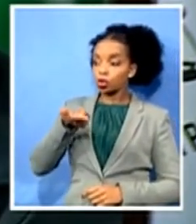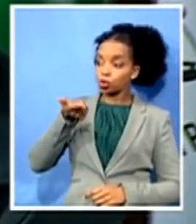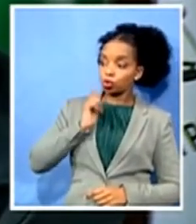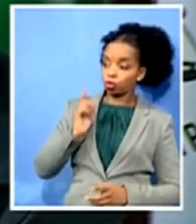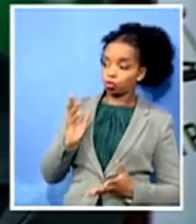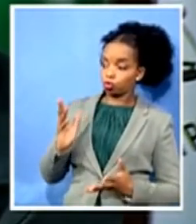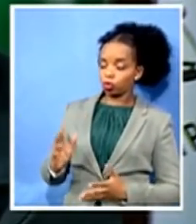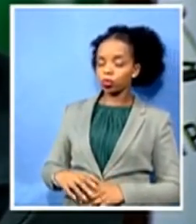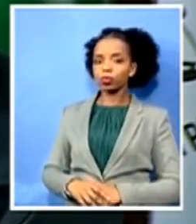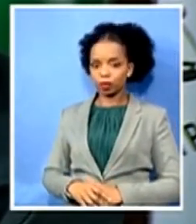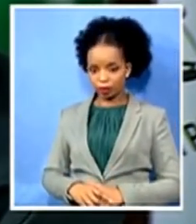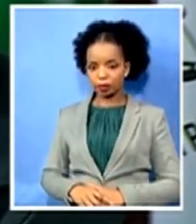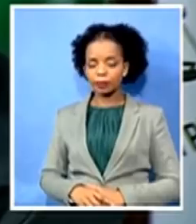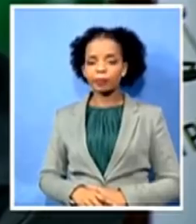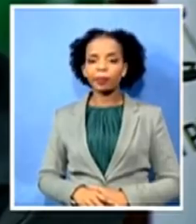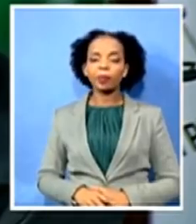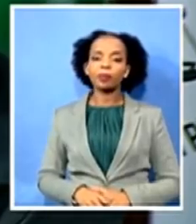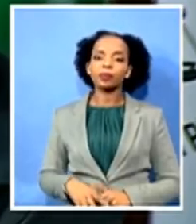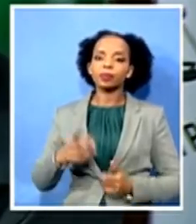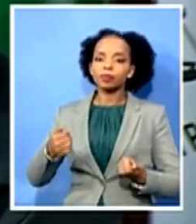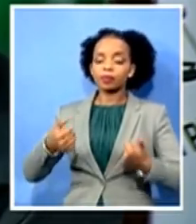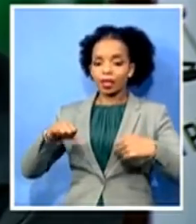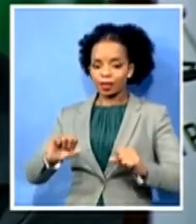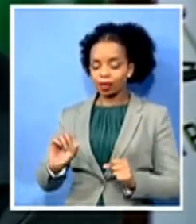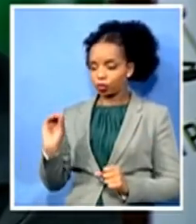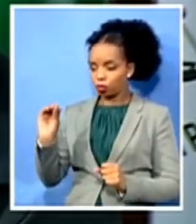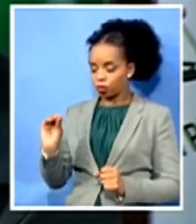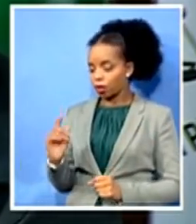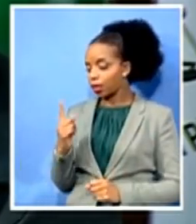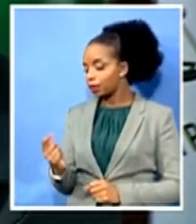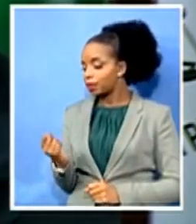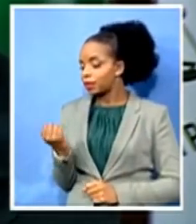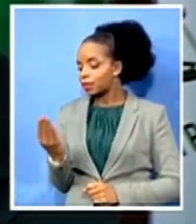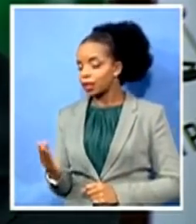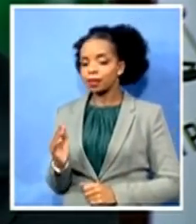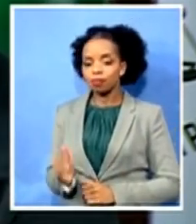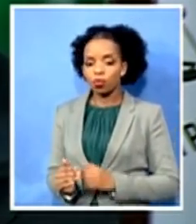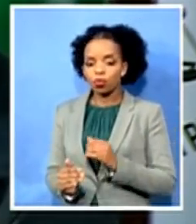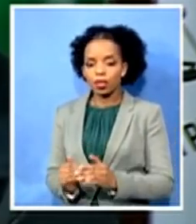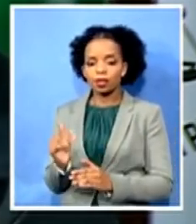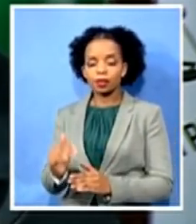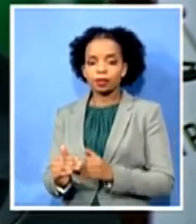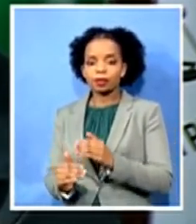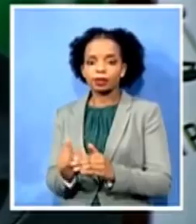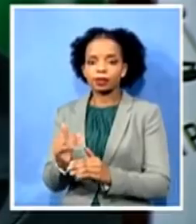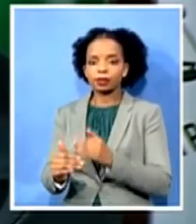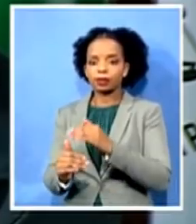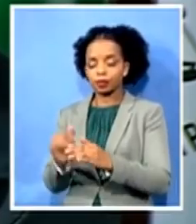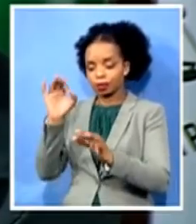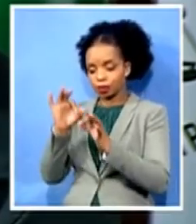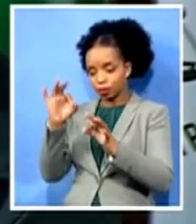open tender process that was embarked upon with special reference to the 2010-2011 allocation.